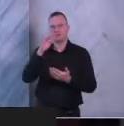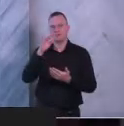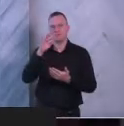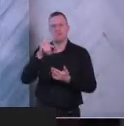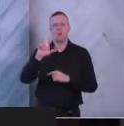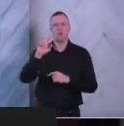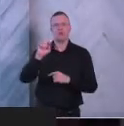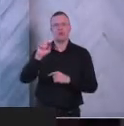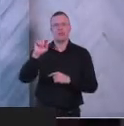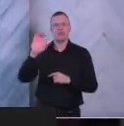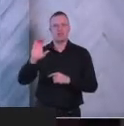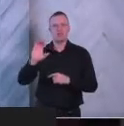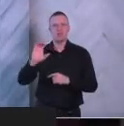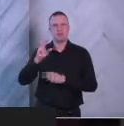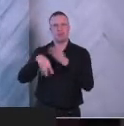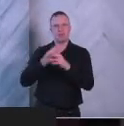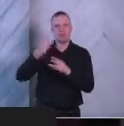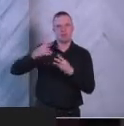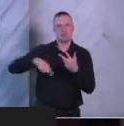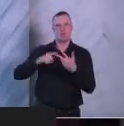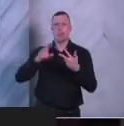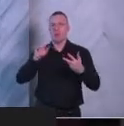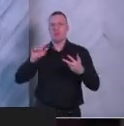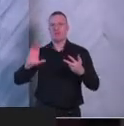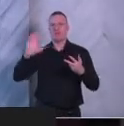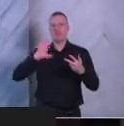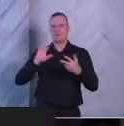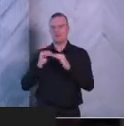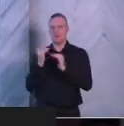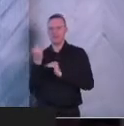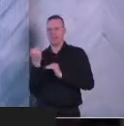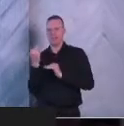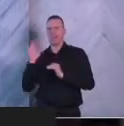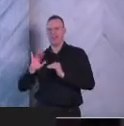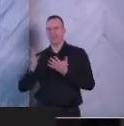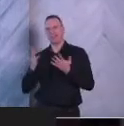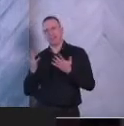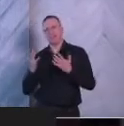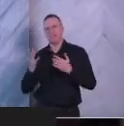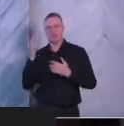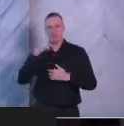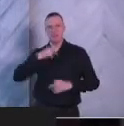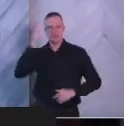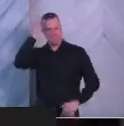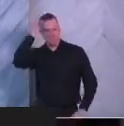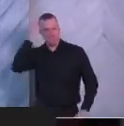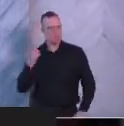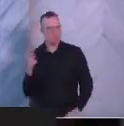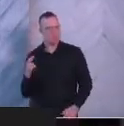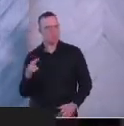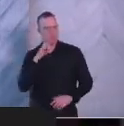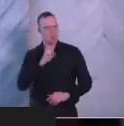20th century world history, and then an OAC, which we still had OAC back then. That's you guys see the gray hairs, and that's how old I am. I took modern